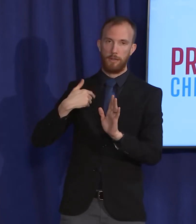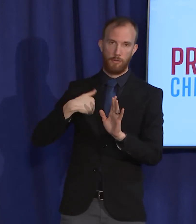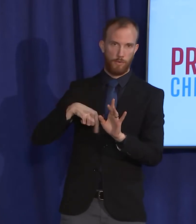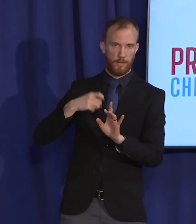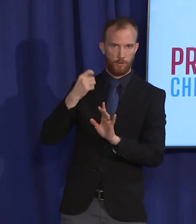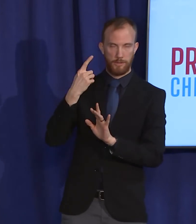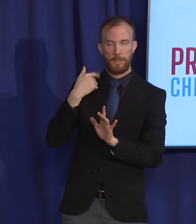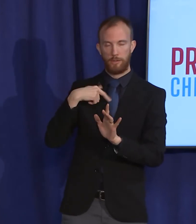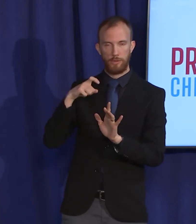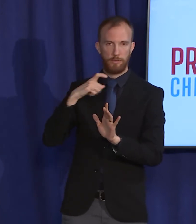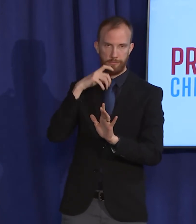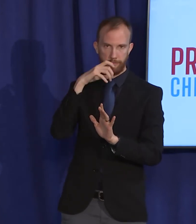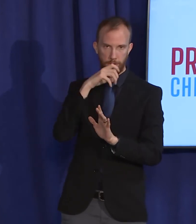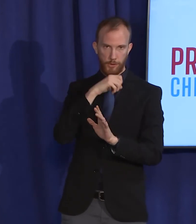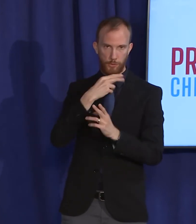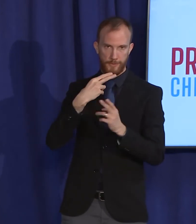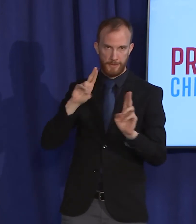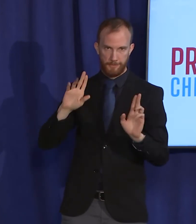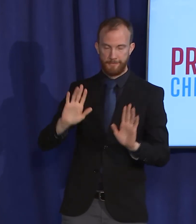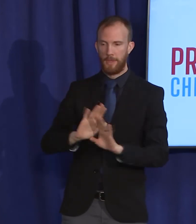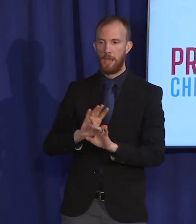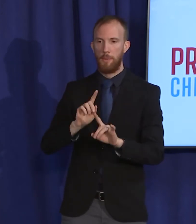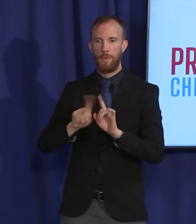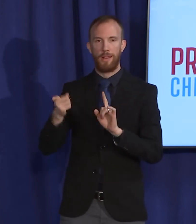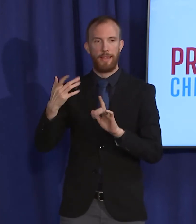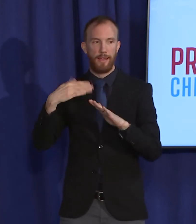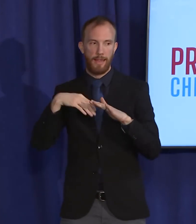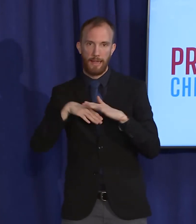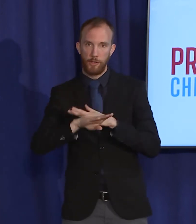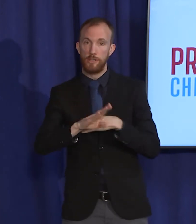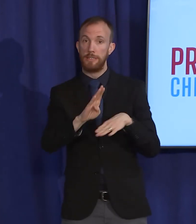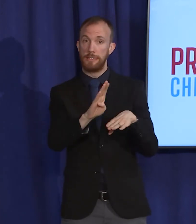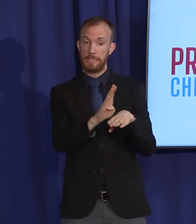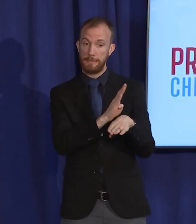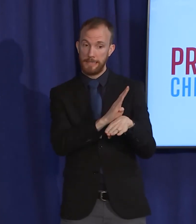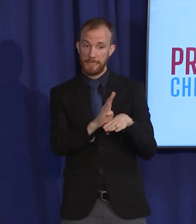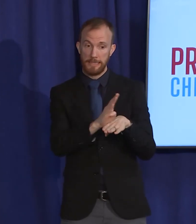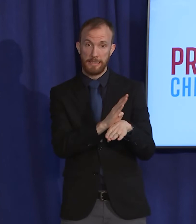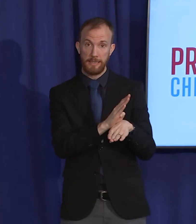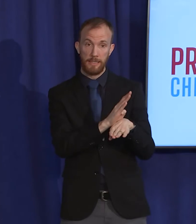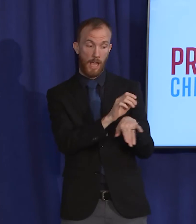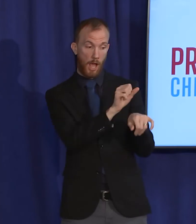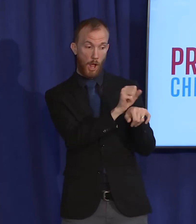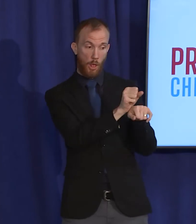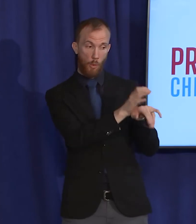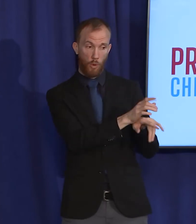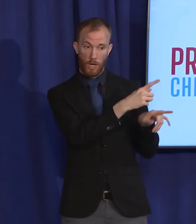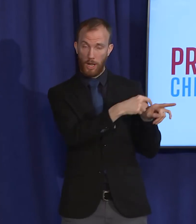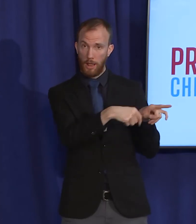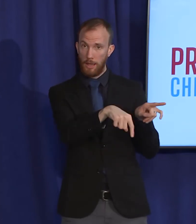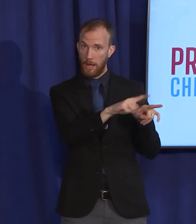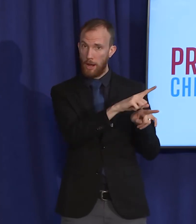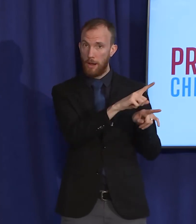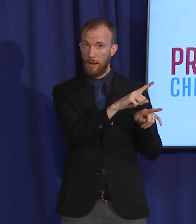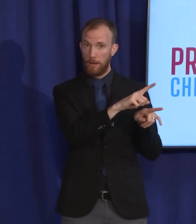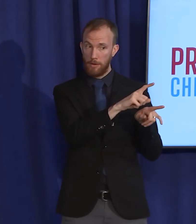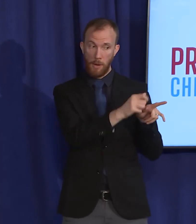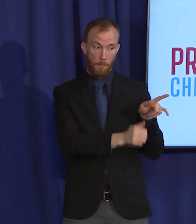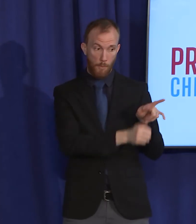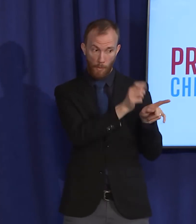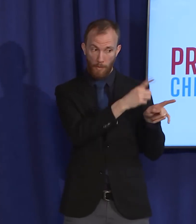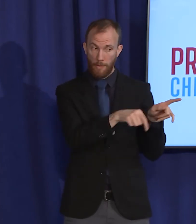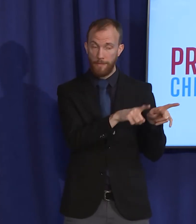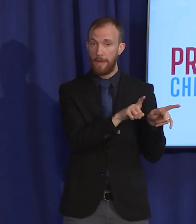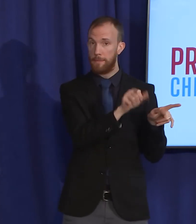business venues that were staffed by primarily Asian individuals and shot